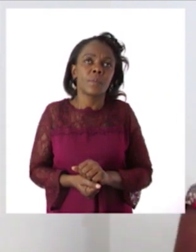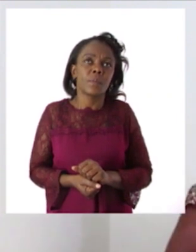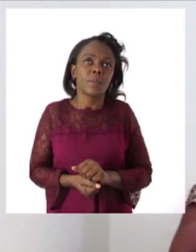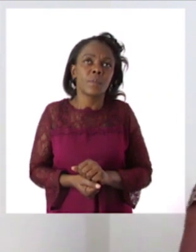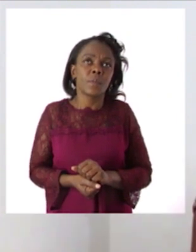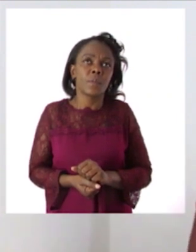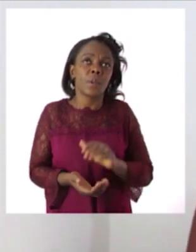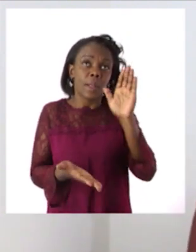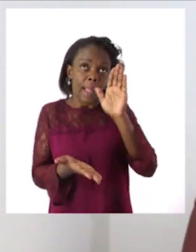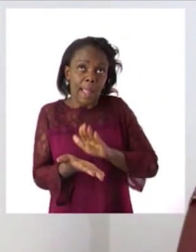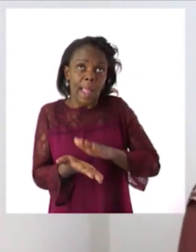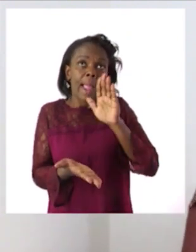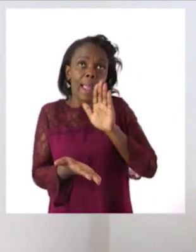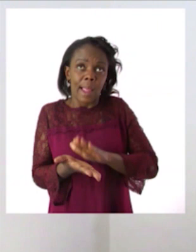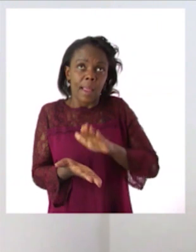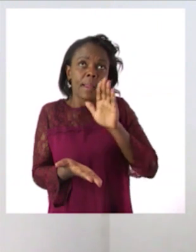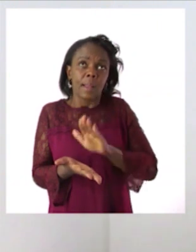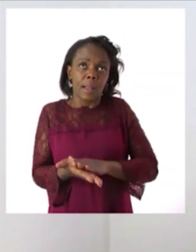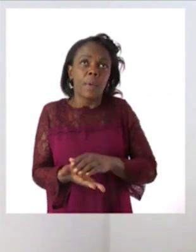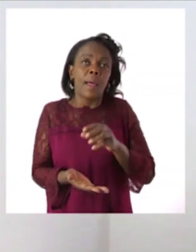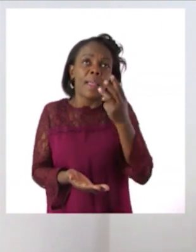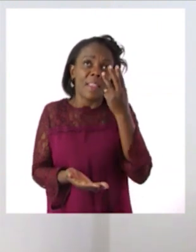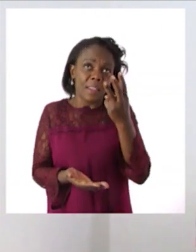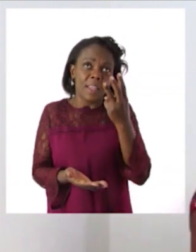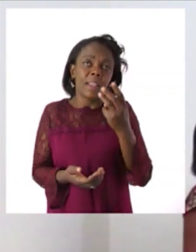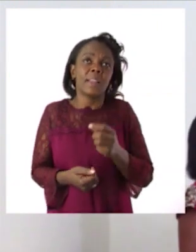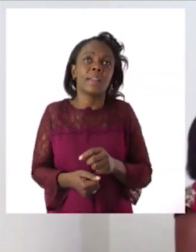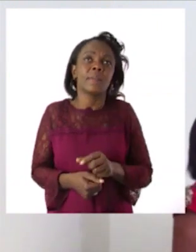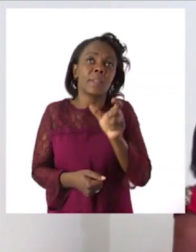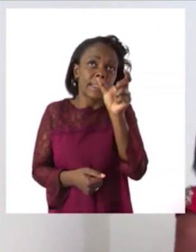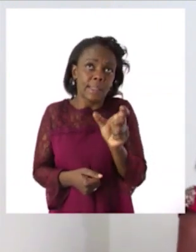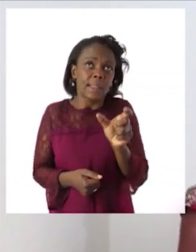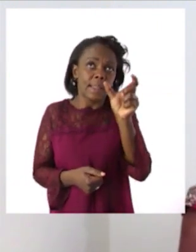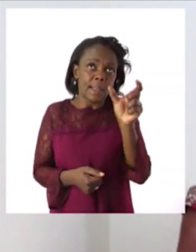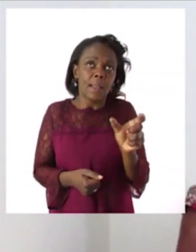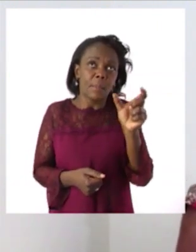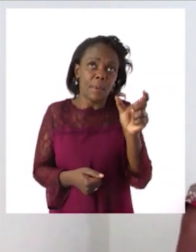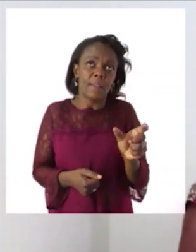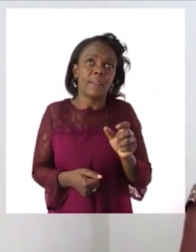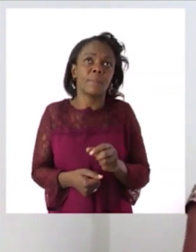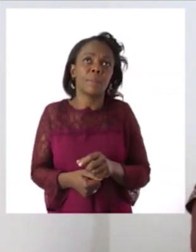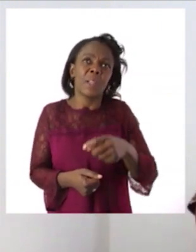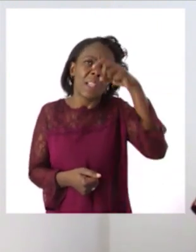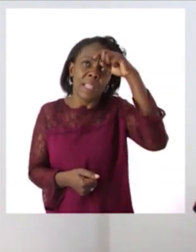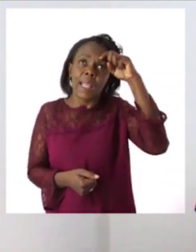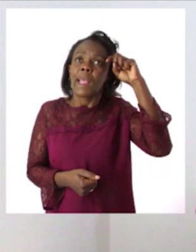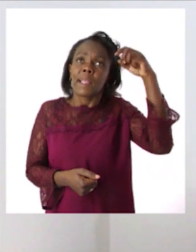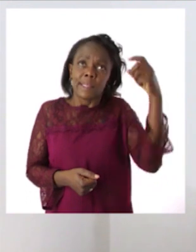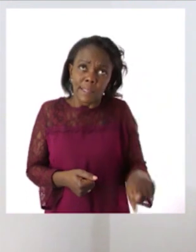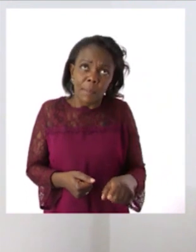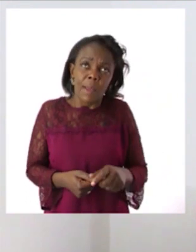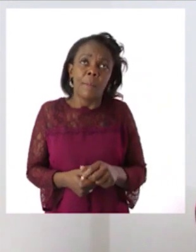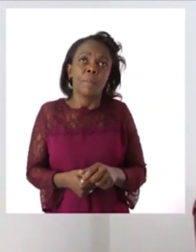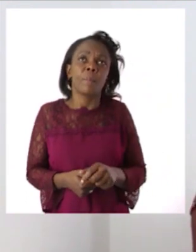have clapped 3 syllables. But when I'm going to say summer, let's try to clap summer.